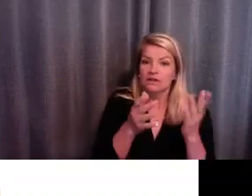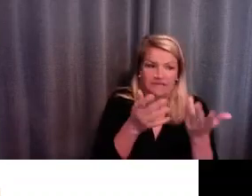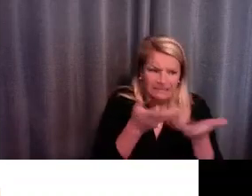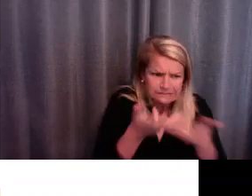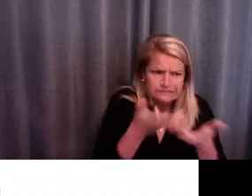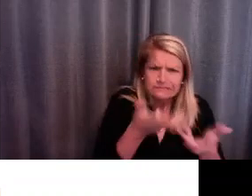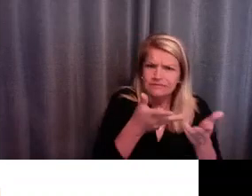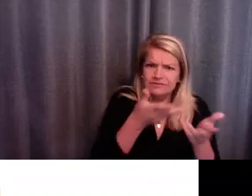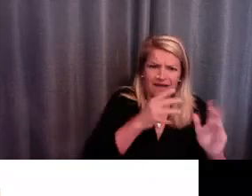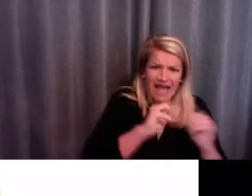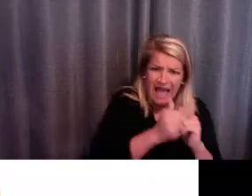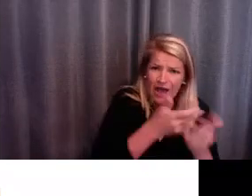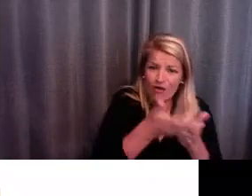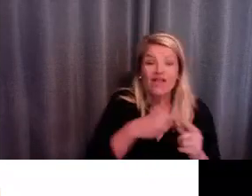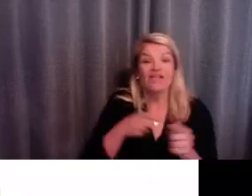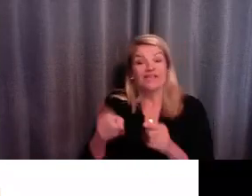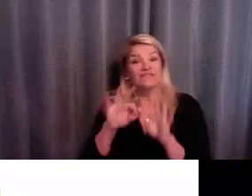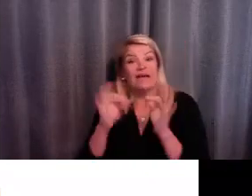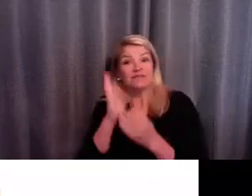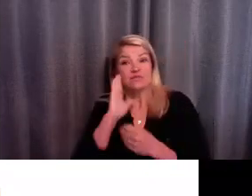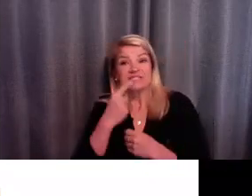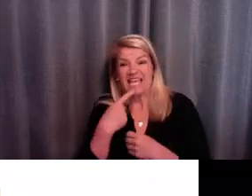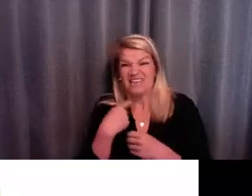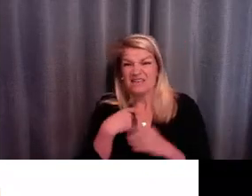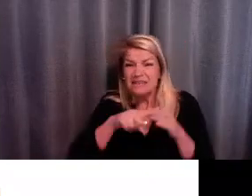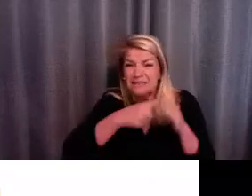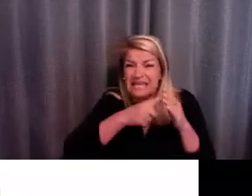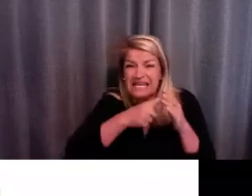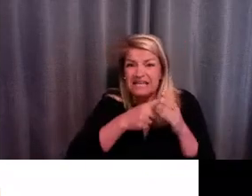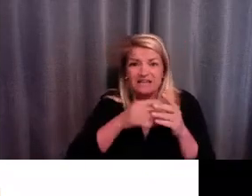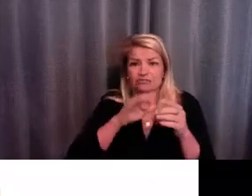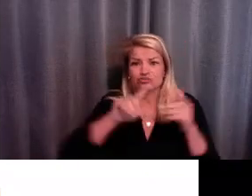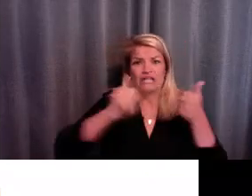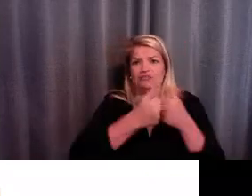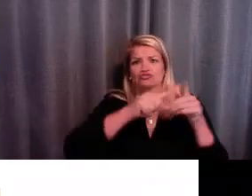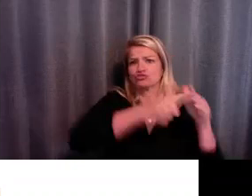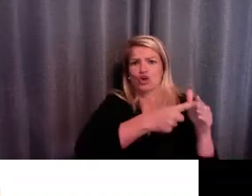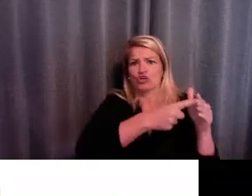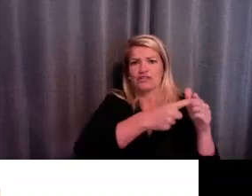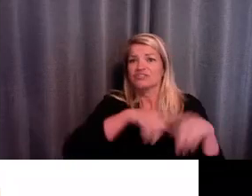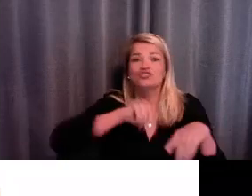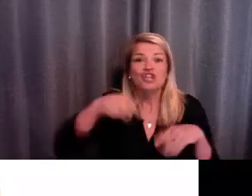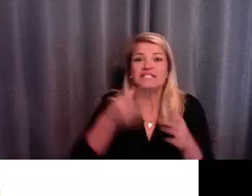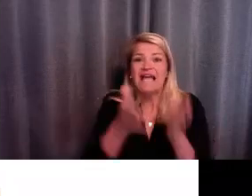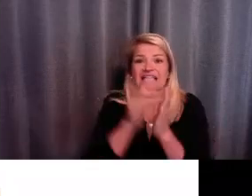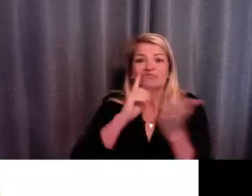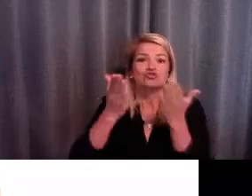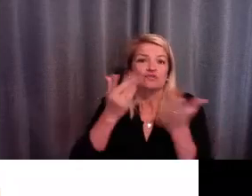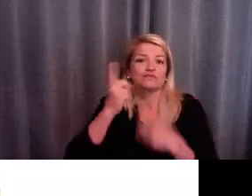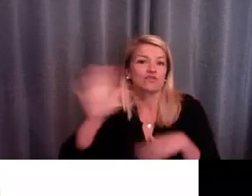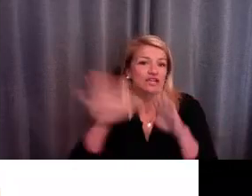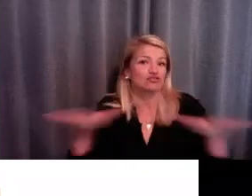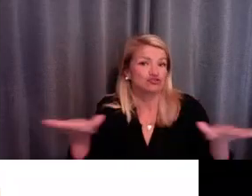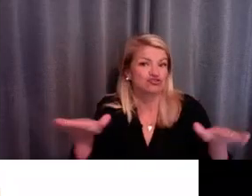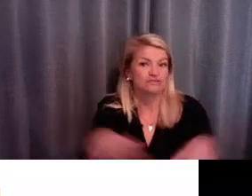noted that there were greater challenges at the very beginning as they try to seek for resources and services for their children.